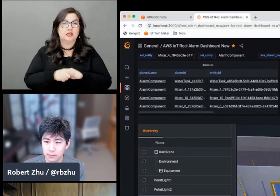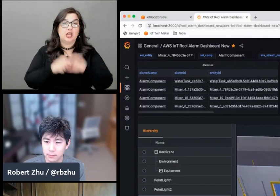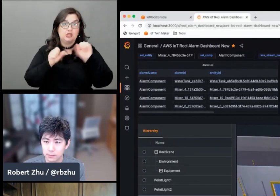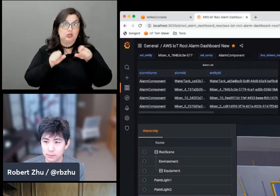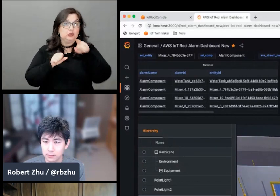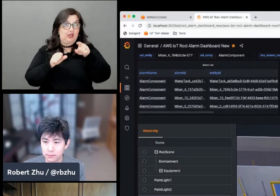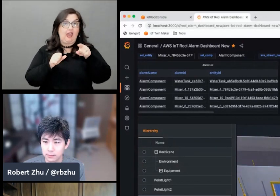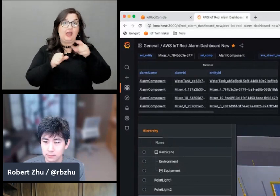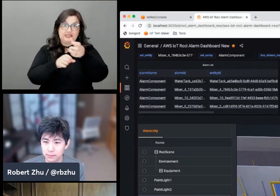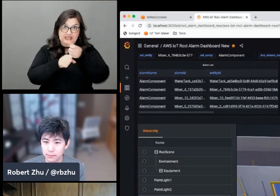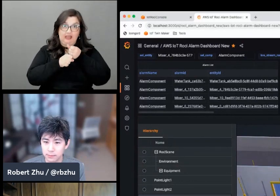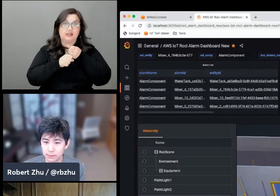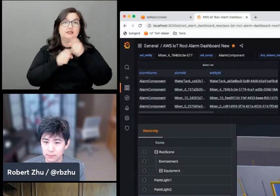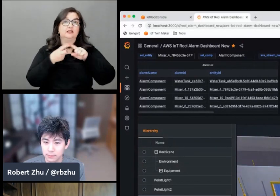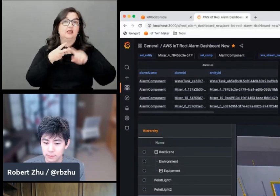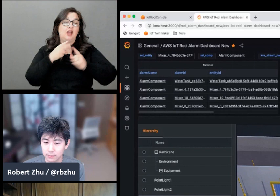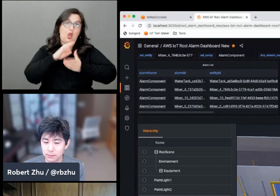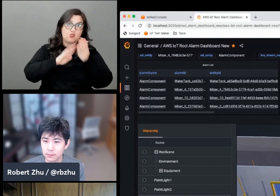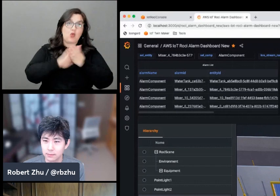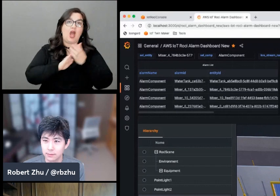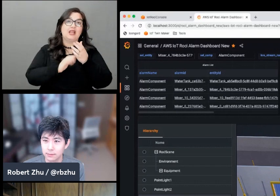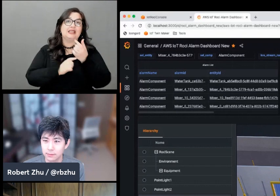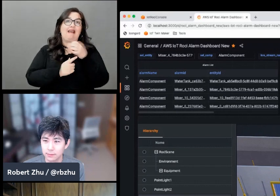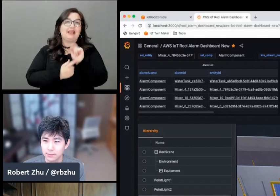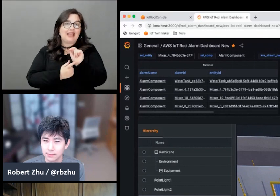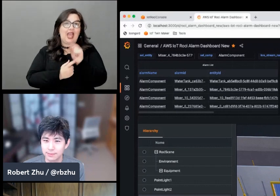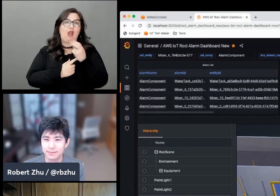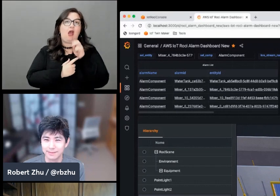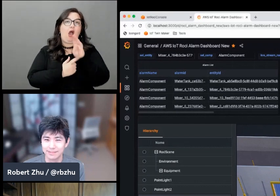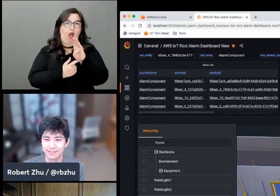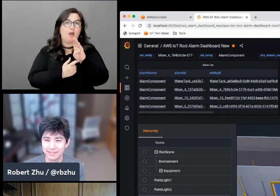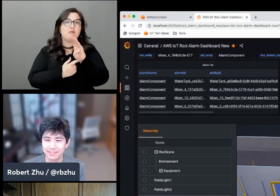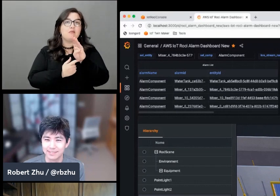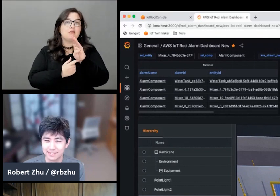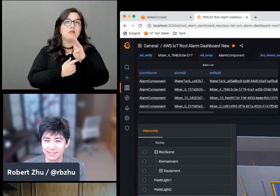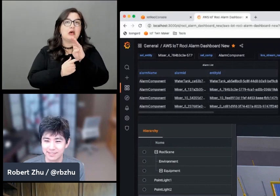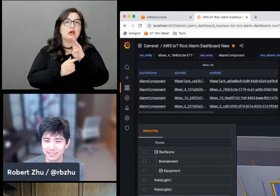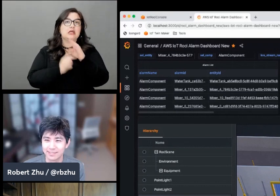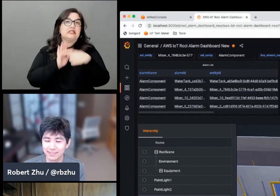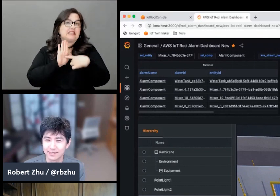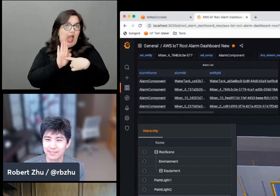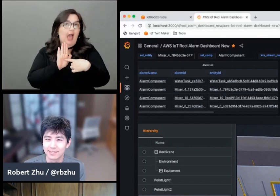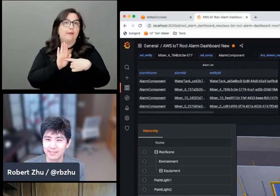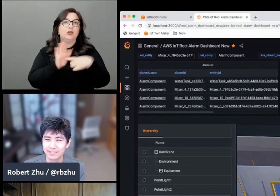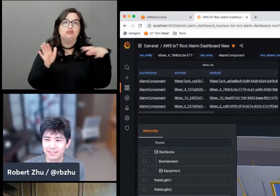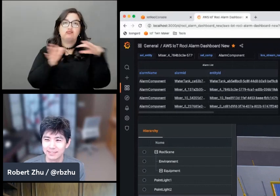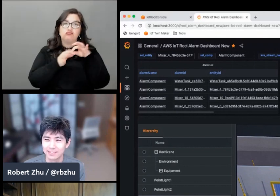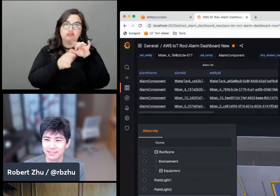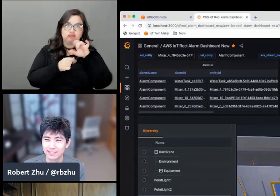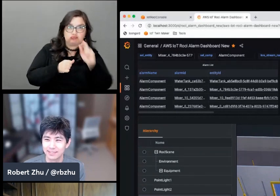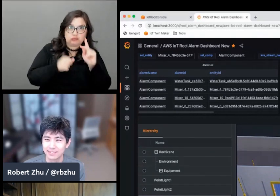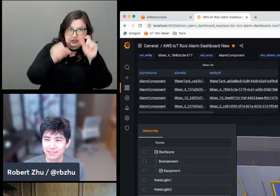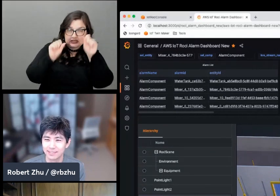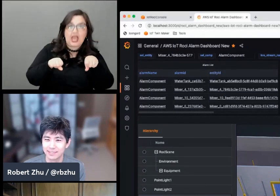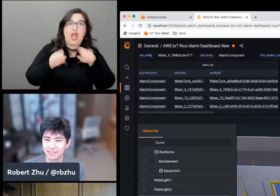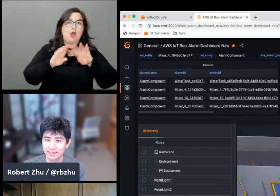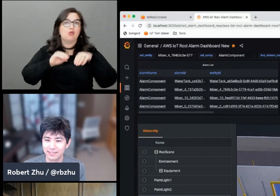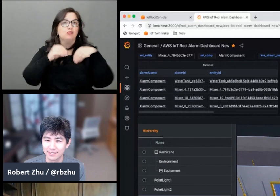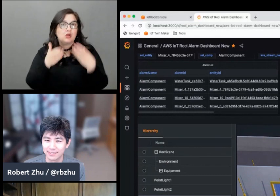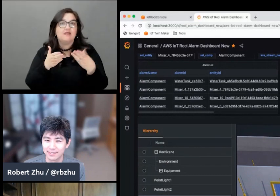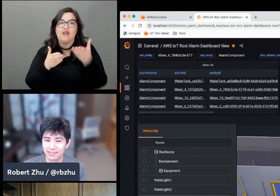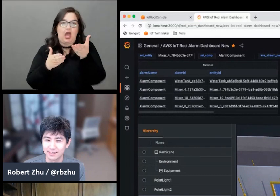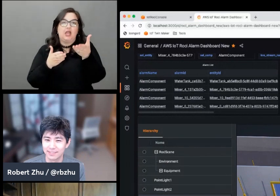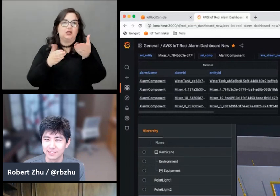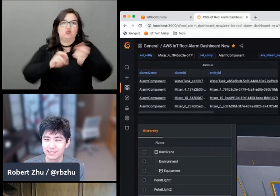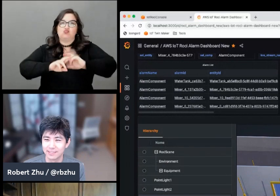this. We have a GitHub samples that we'll link to that provides this out of the box. So